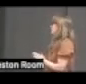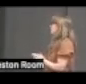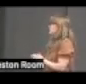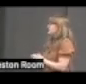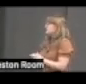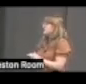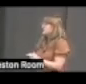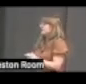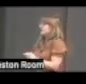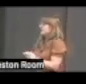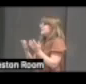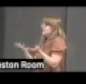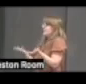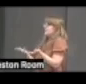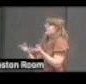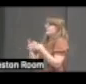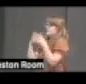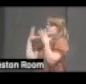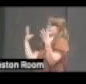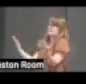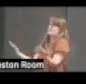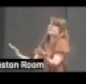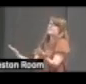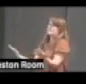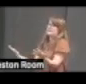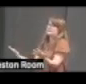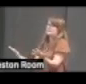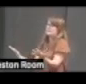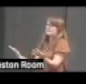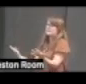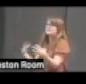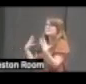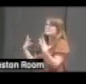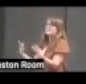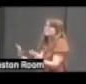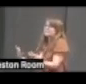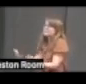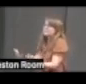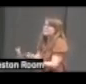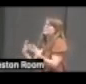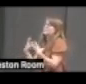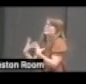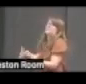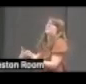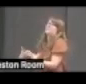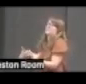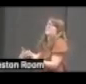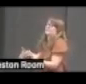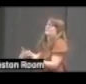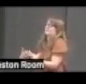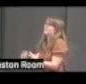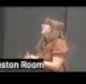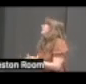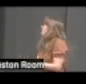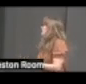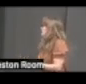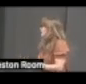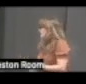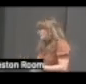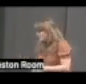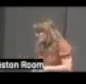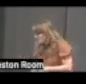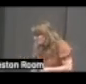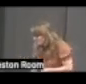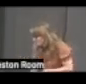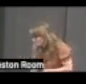of the data you're seeing isn't actually representing even the captive population because we've removed the super aggressive out of